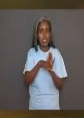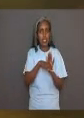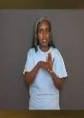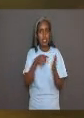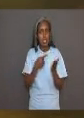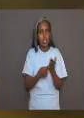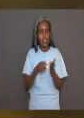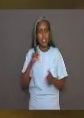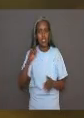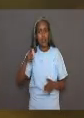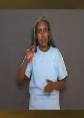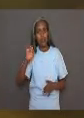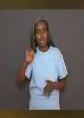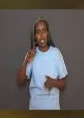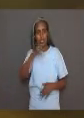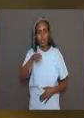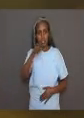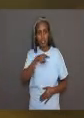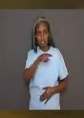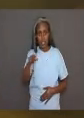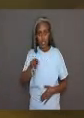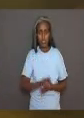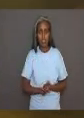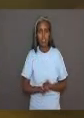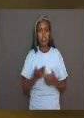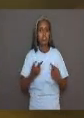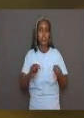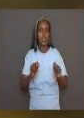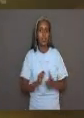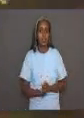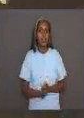it in a pie chart? Let us try.